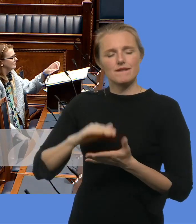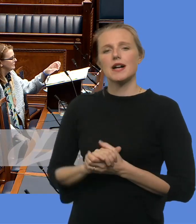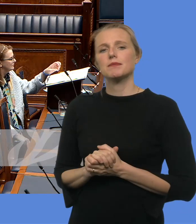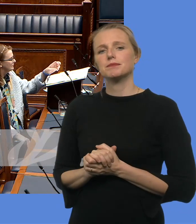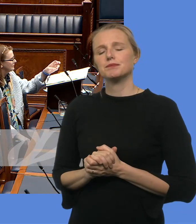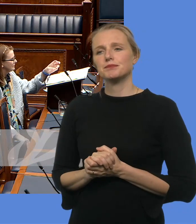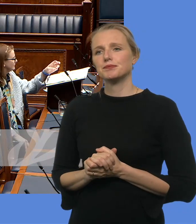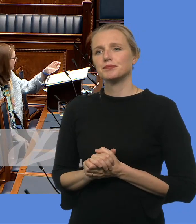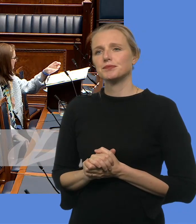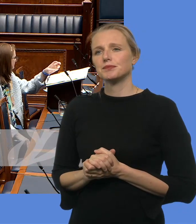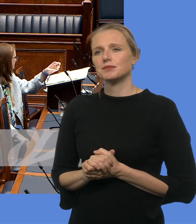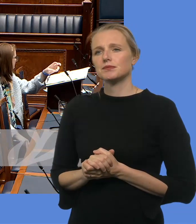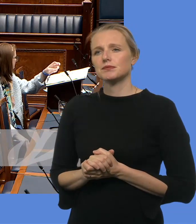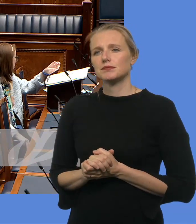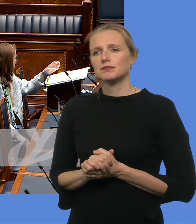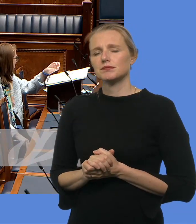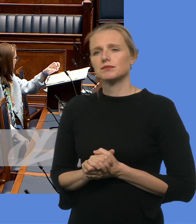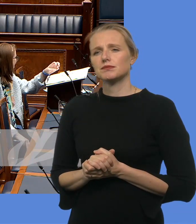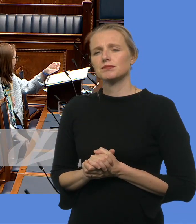Alicia for supplementary.